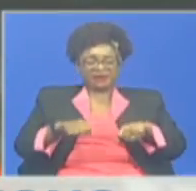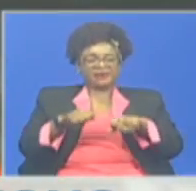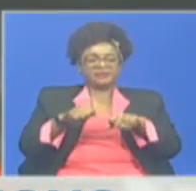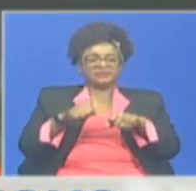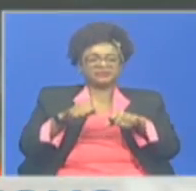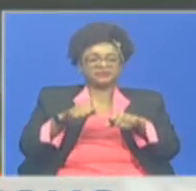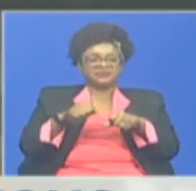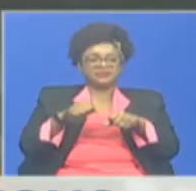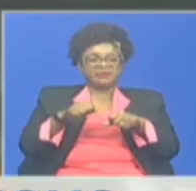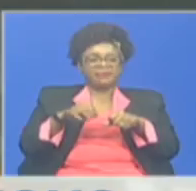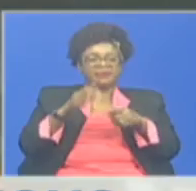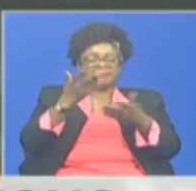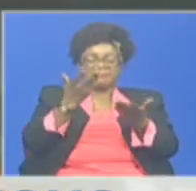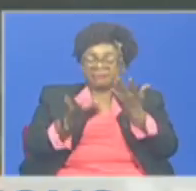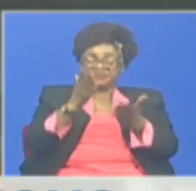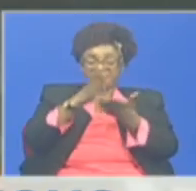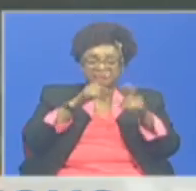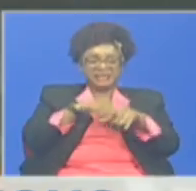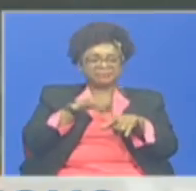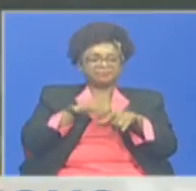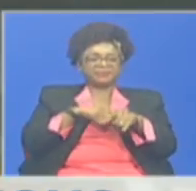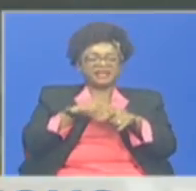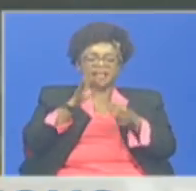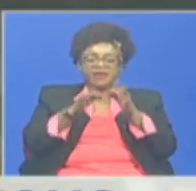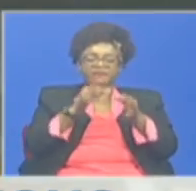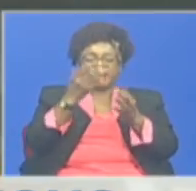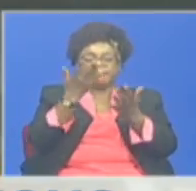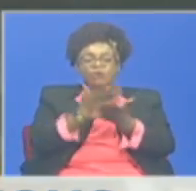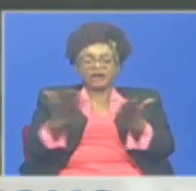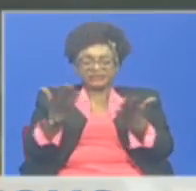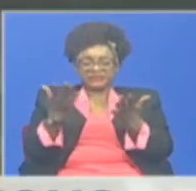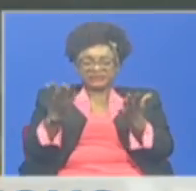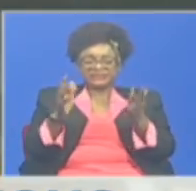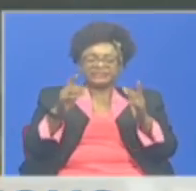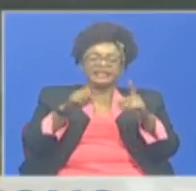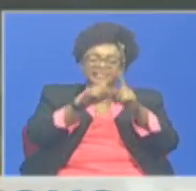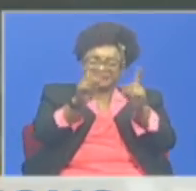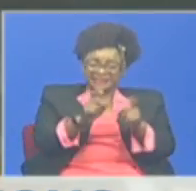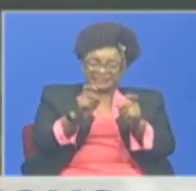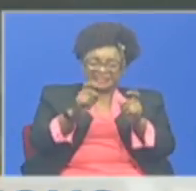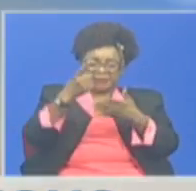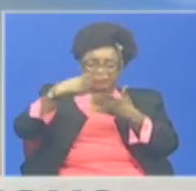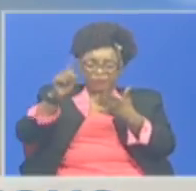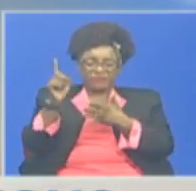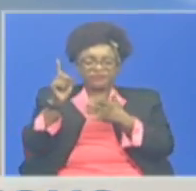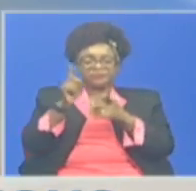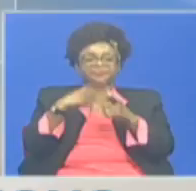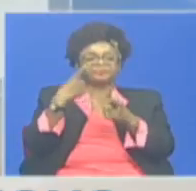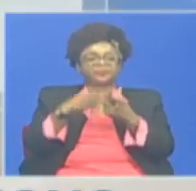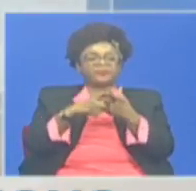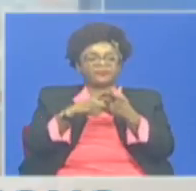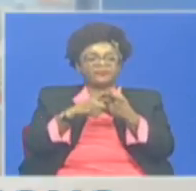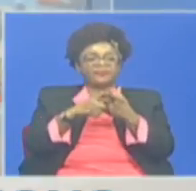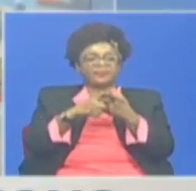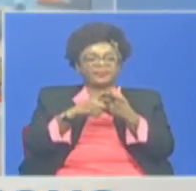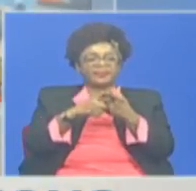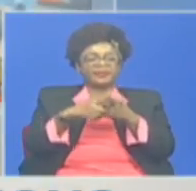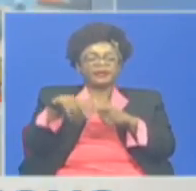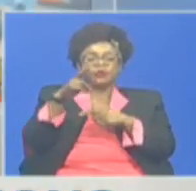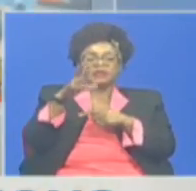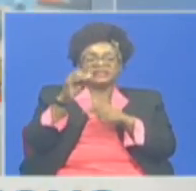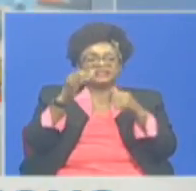risk-averse sometimes, and if a product is untested, then they don't want to invest in it. In 2018, Kenya